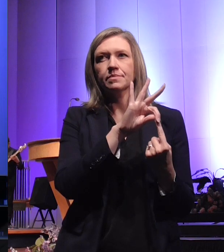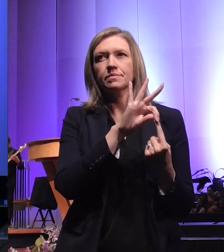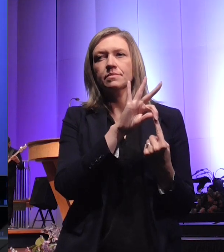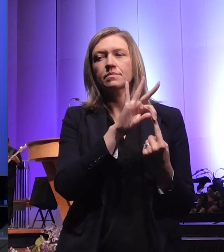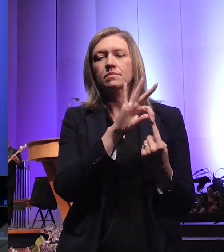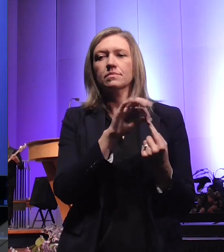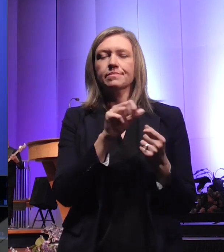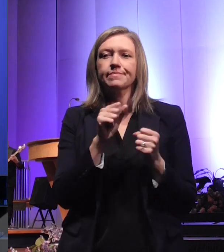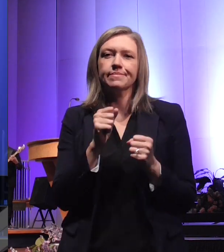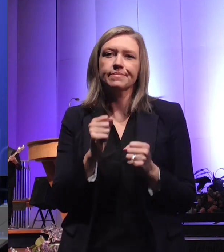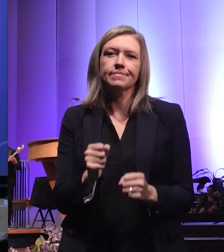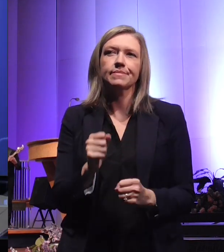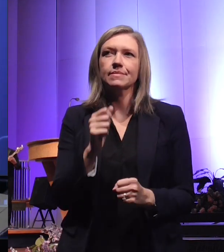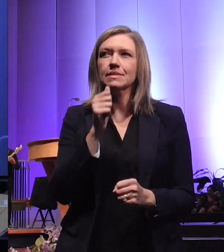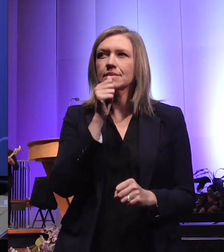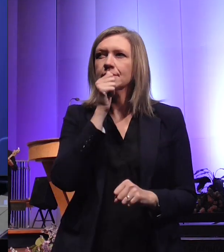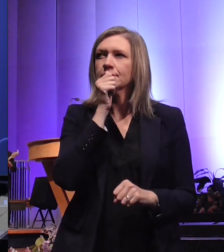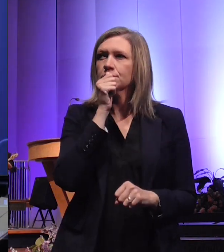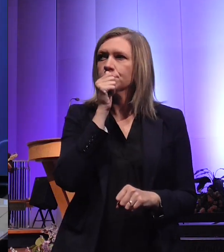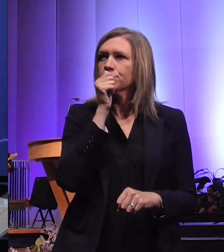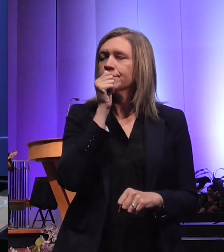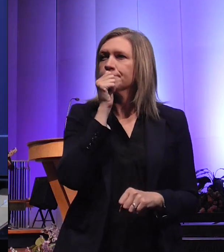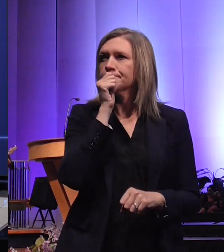so secret,